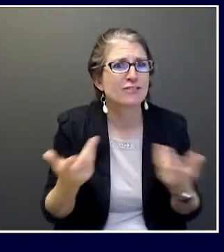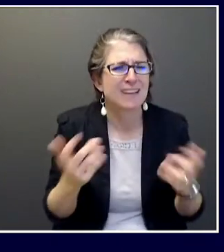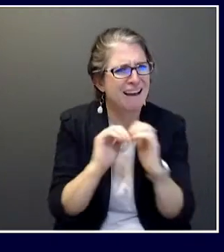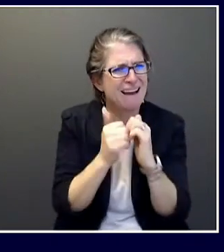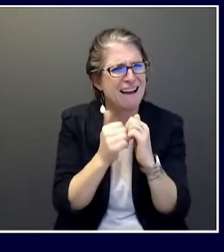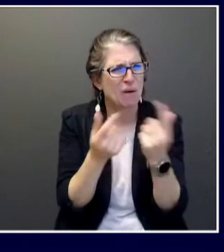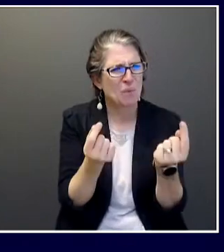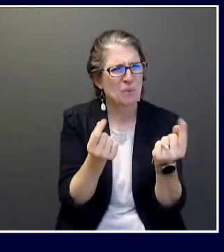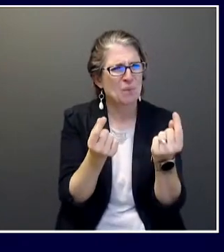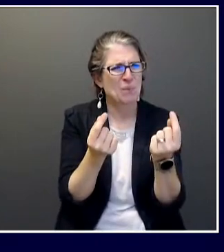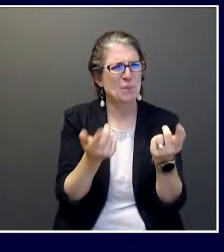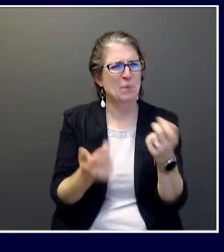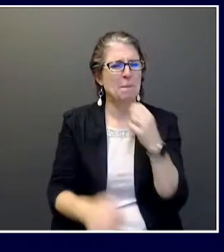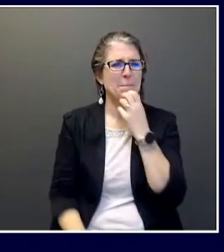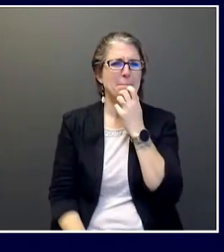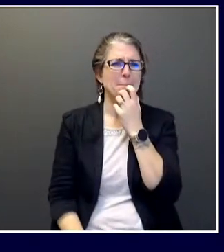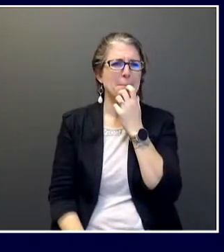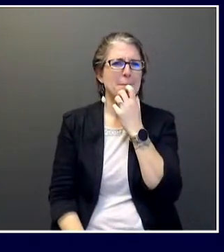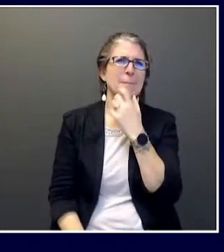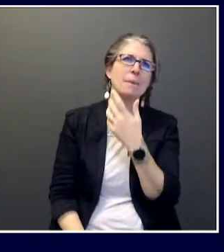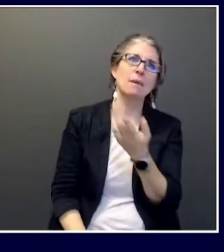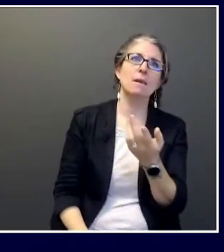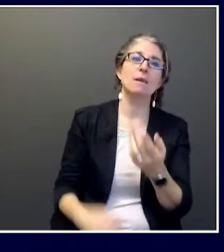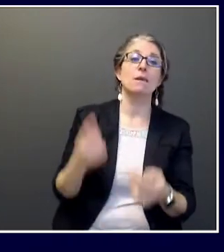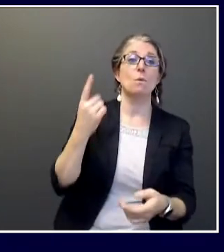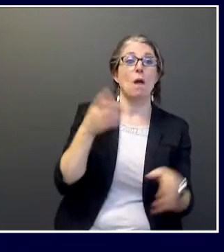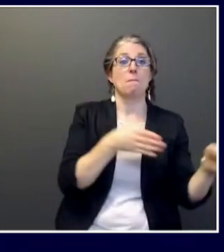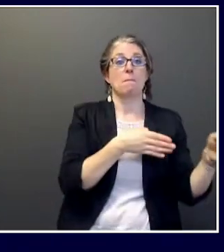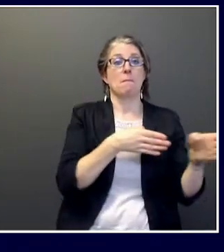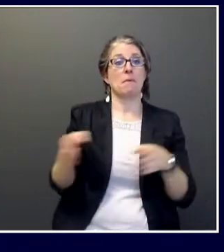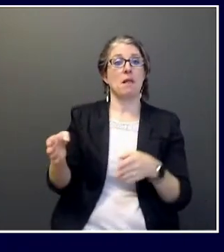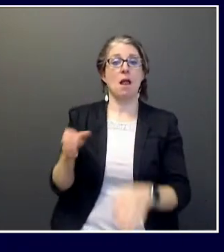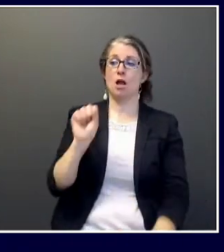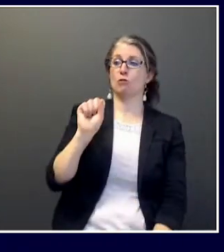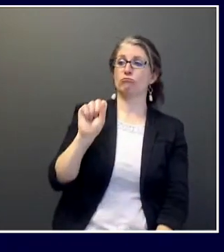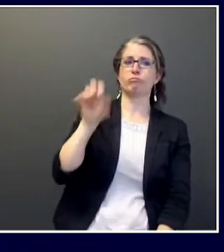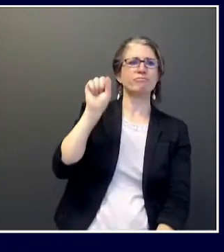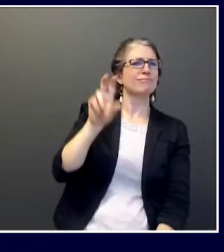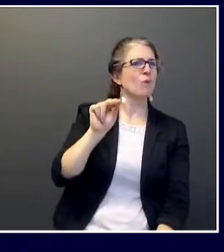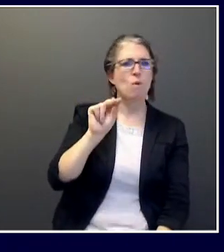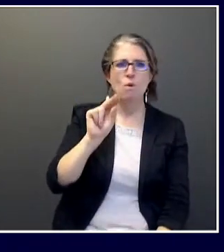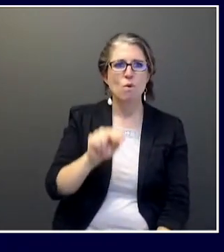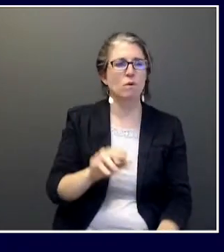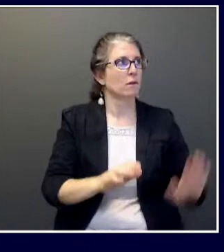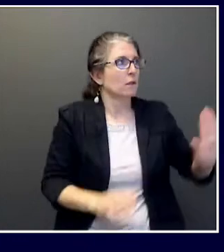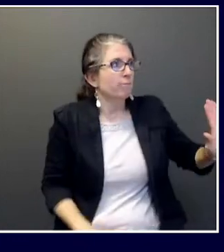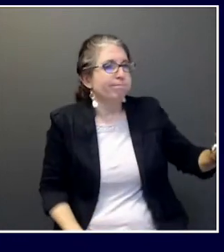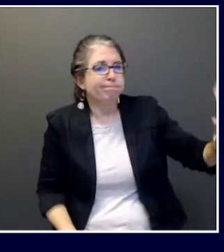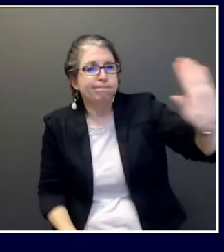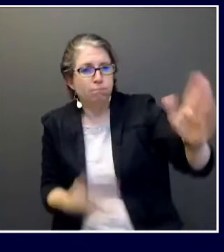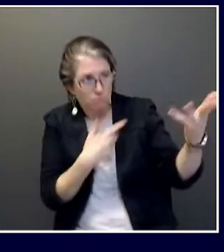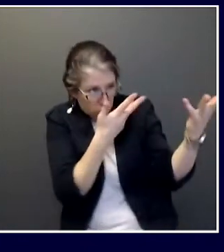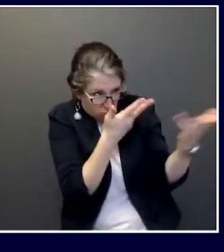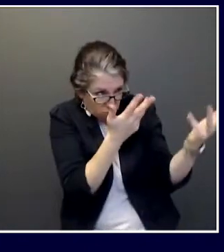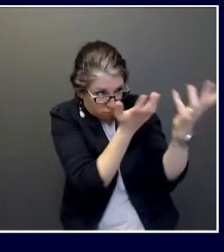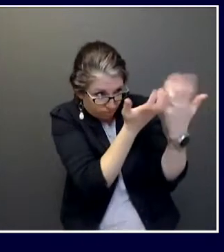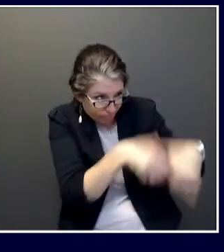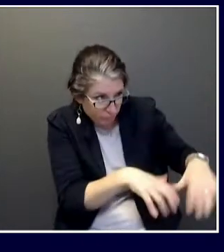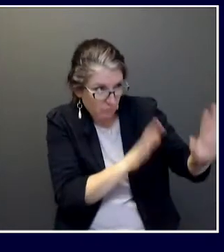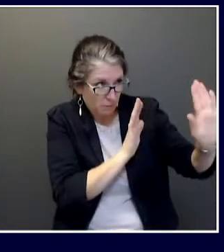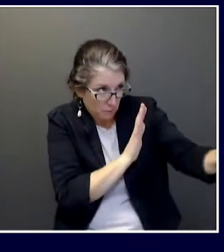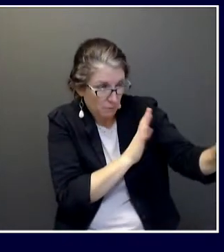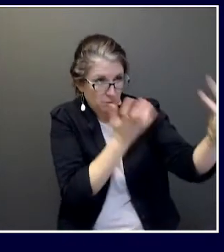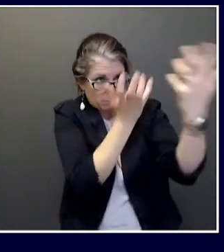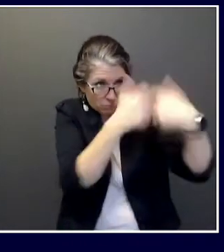is no single contingency plan because each facility has different needs. And I would note as a reminder, to date,